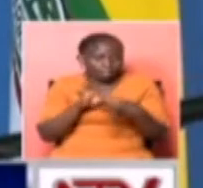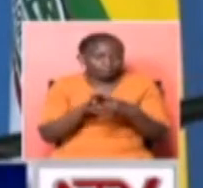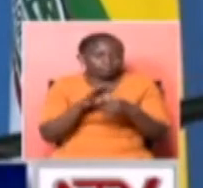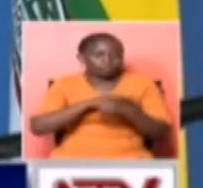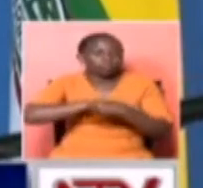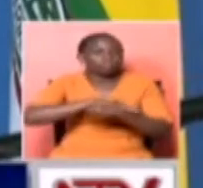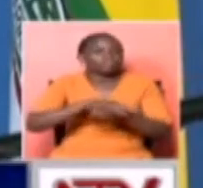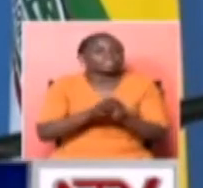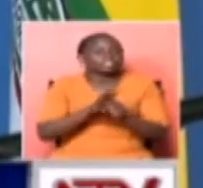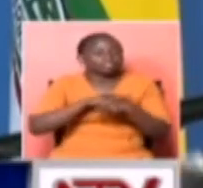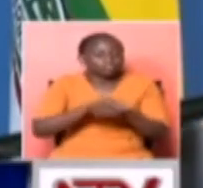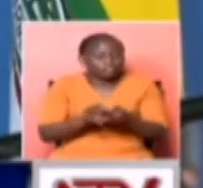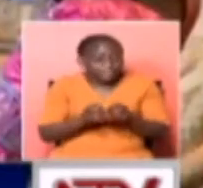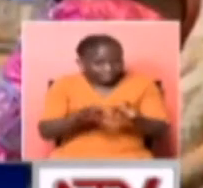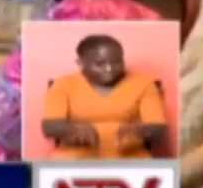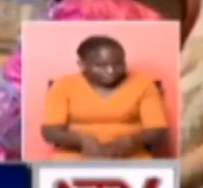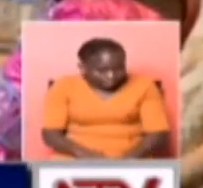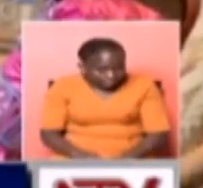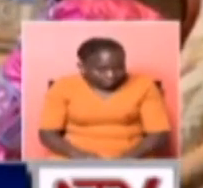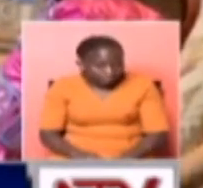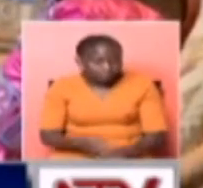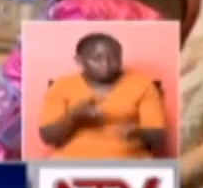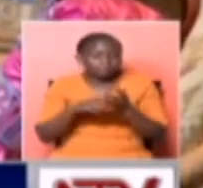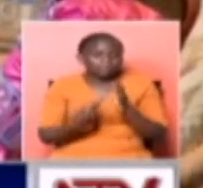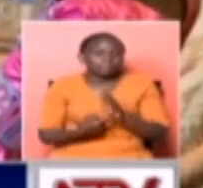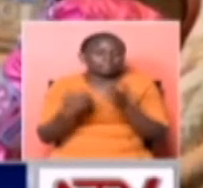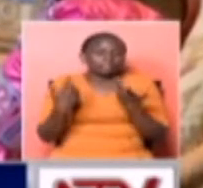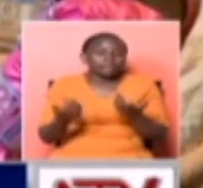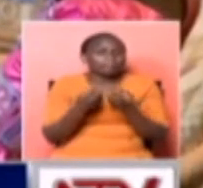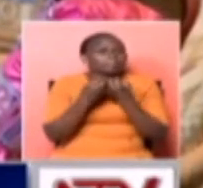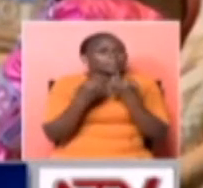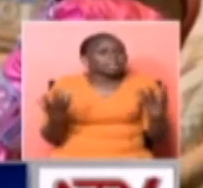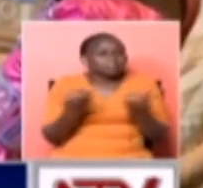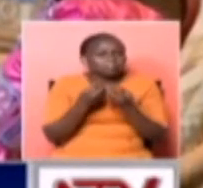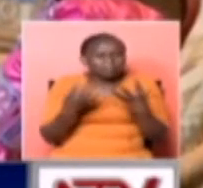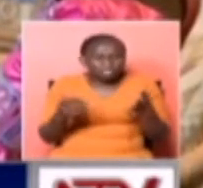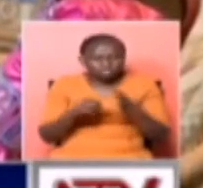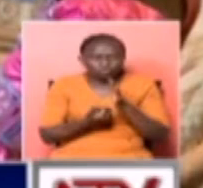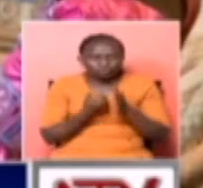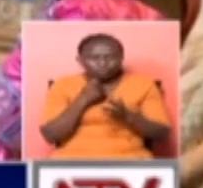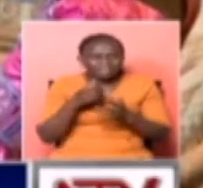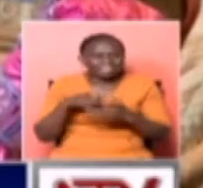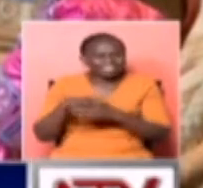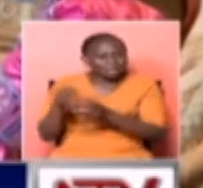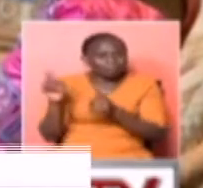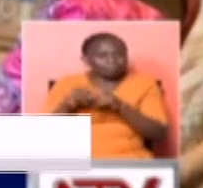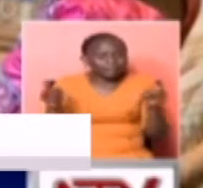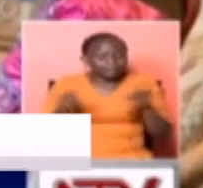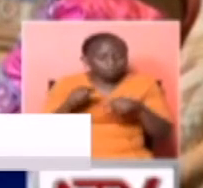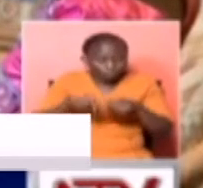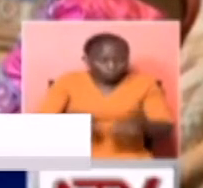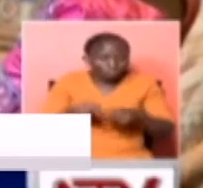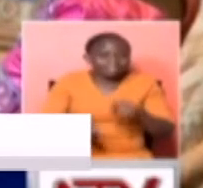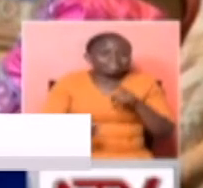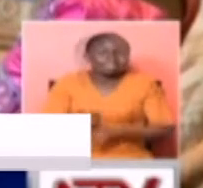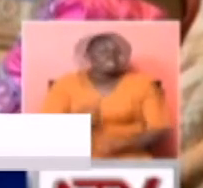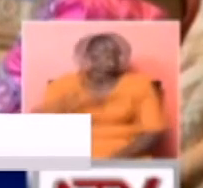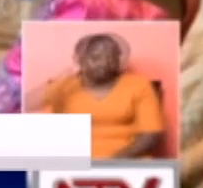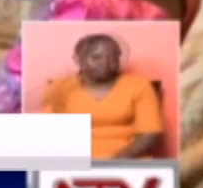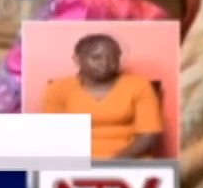virus. The hospital beds are more, but those dedicated to this are 2,000